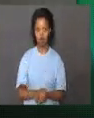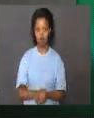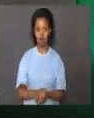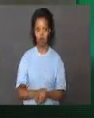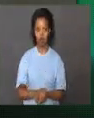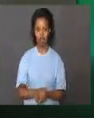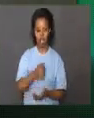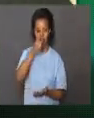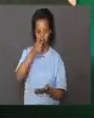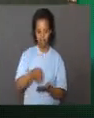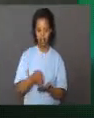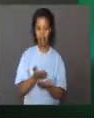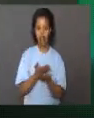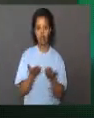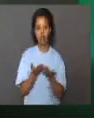dissecting equipment,